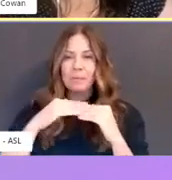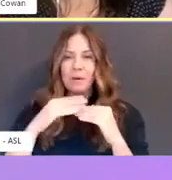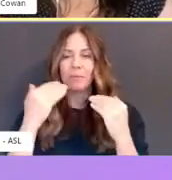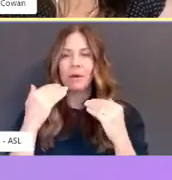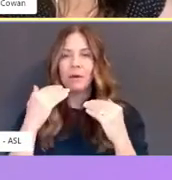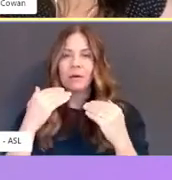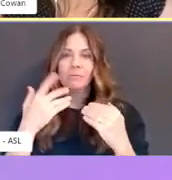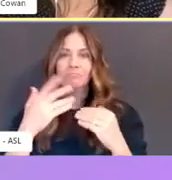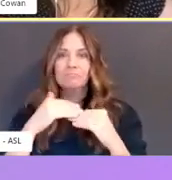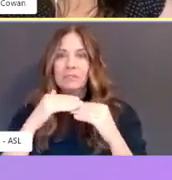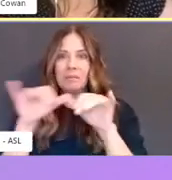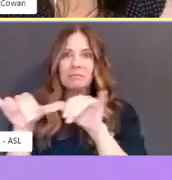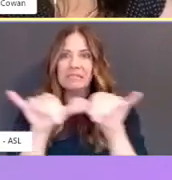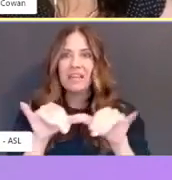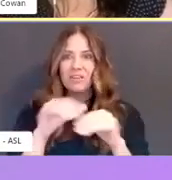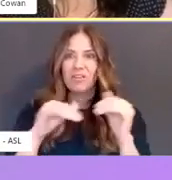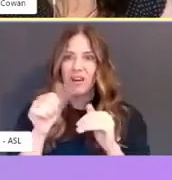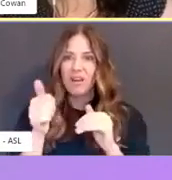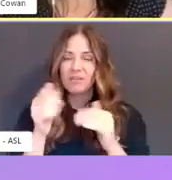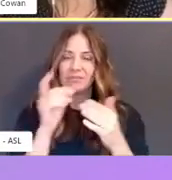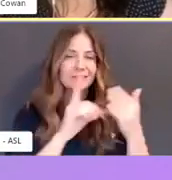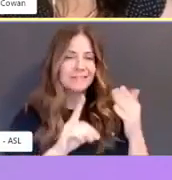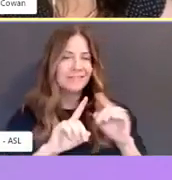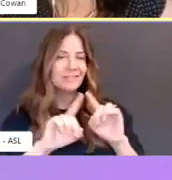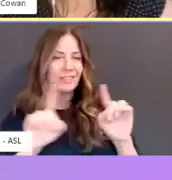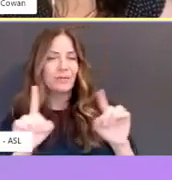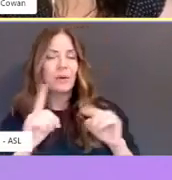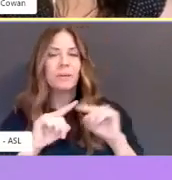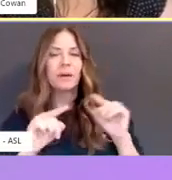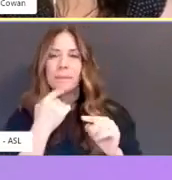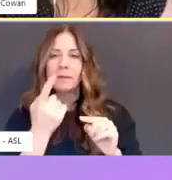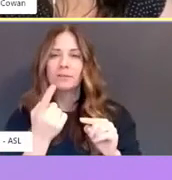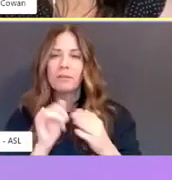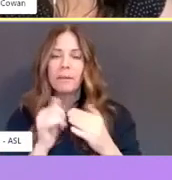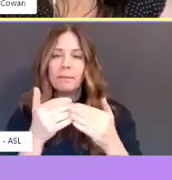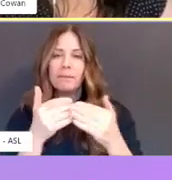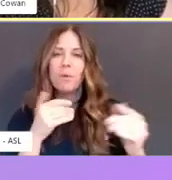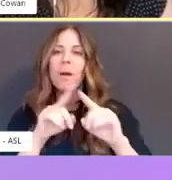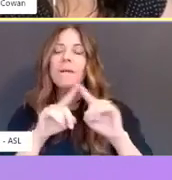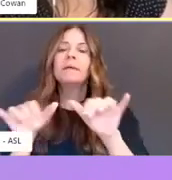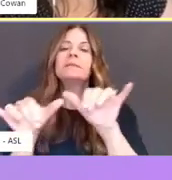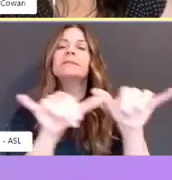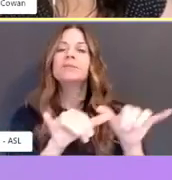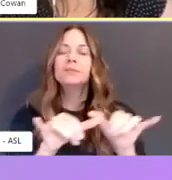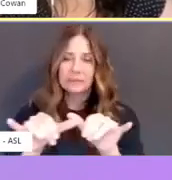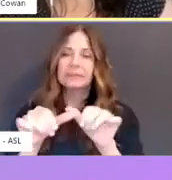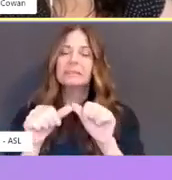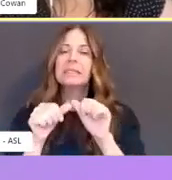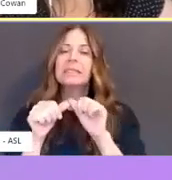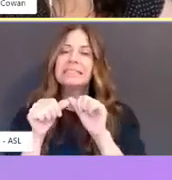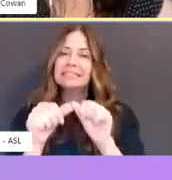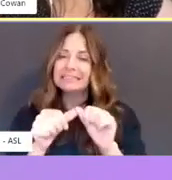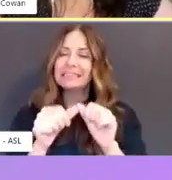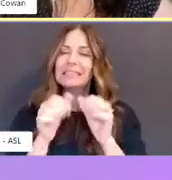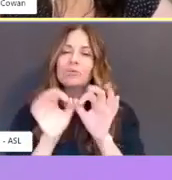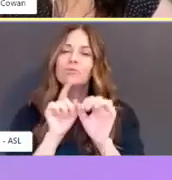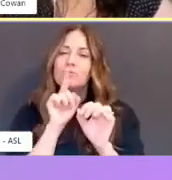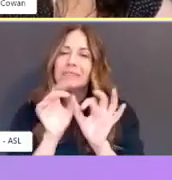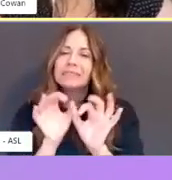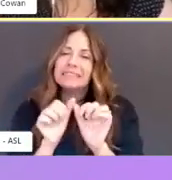another? You know, design is another matter, as I mentioned before, but standardization and consistency is extremely